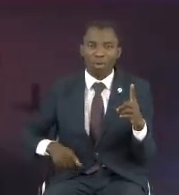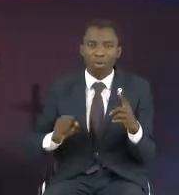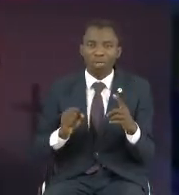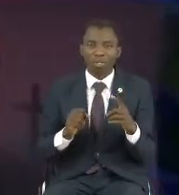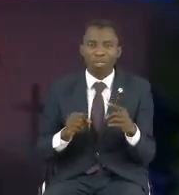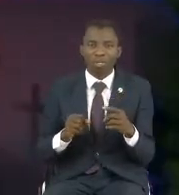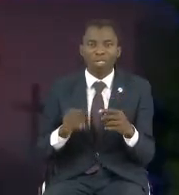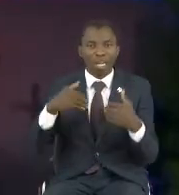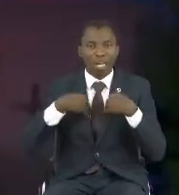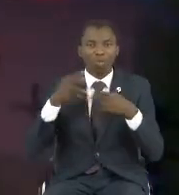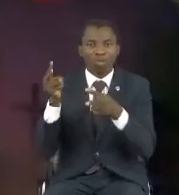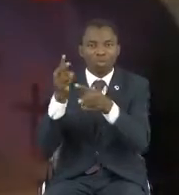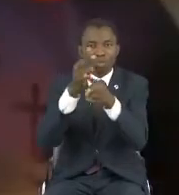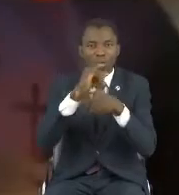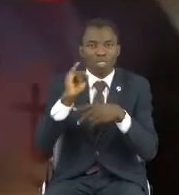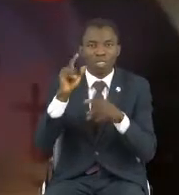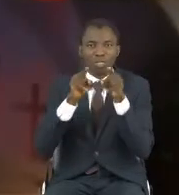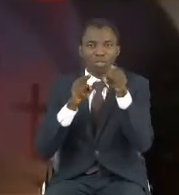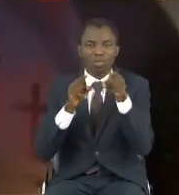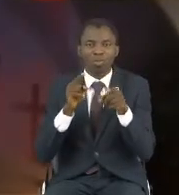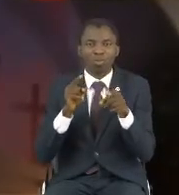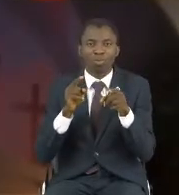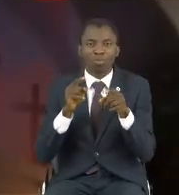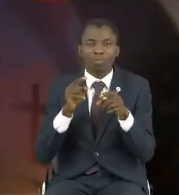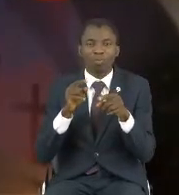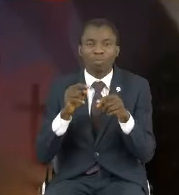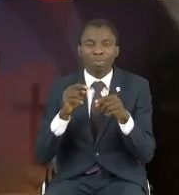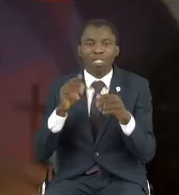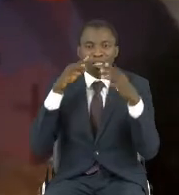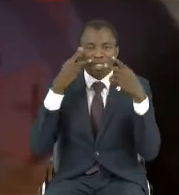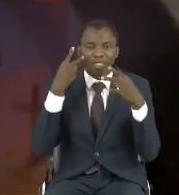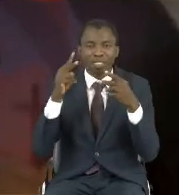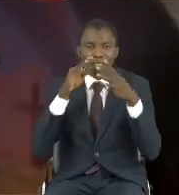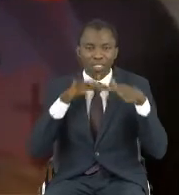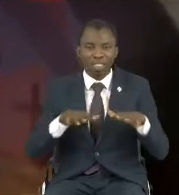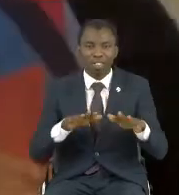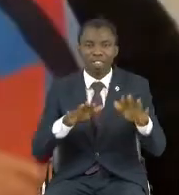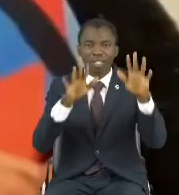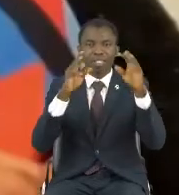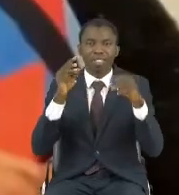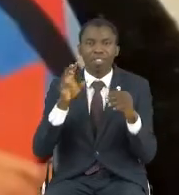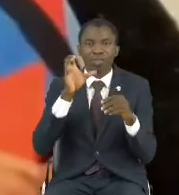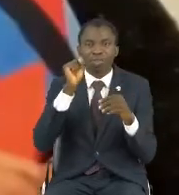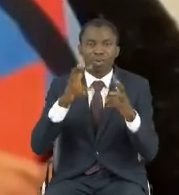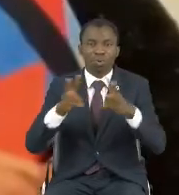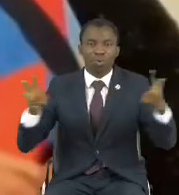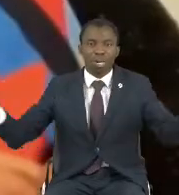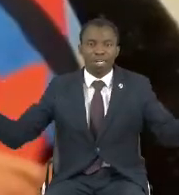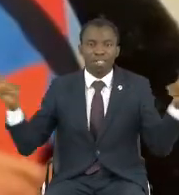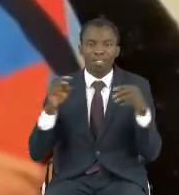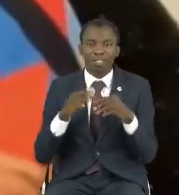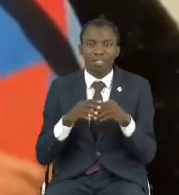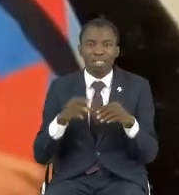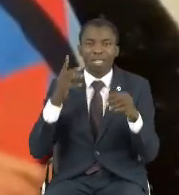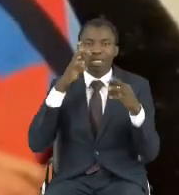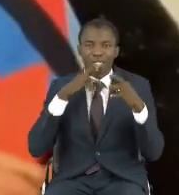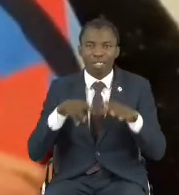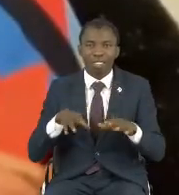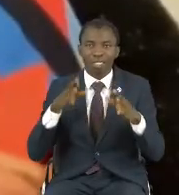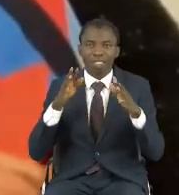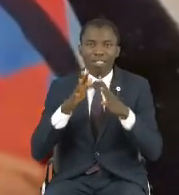you. Look at the river. The river is so wide. And the river is